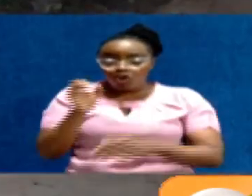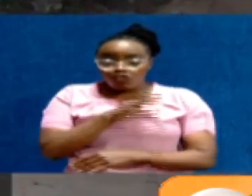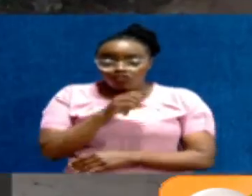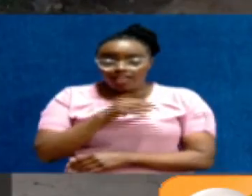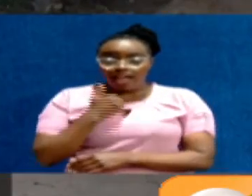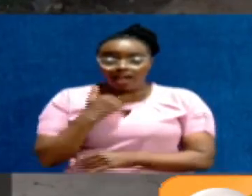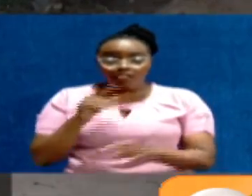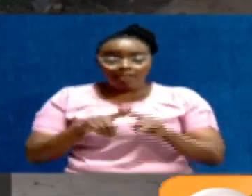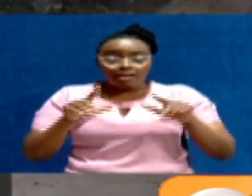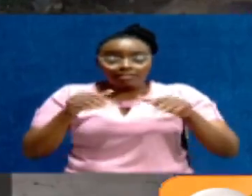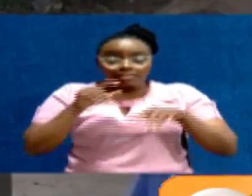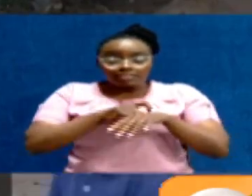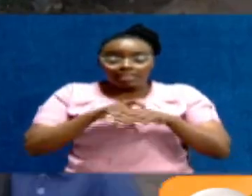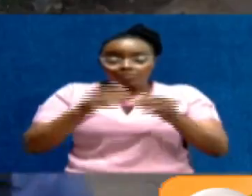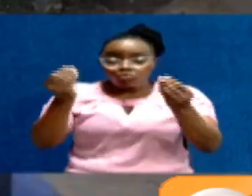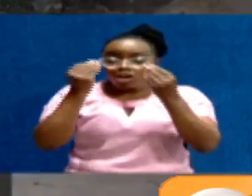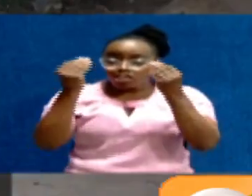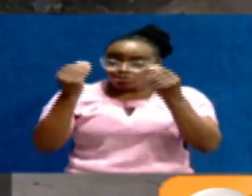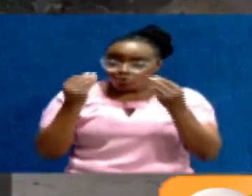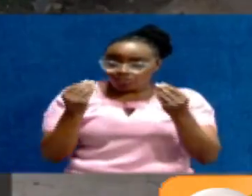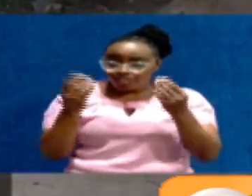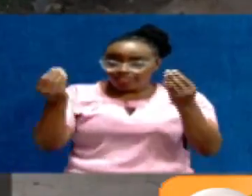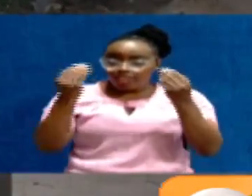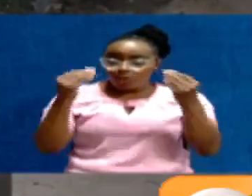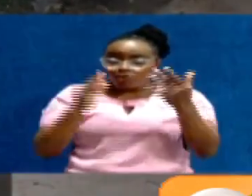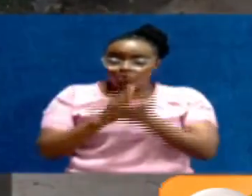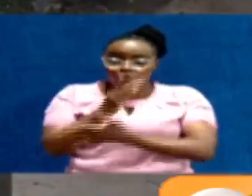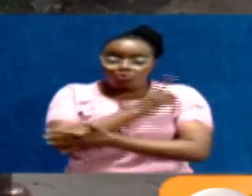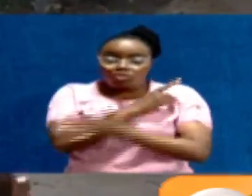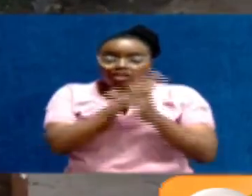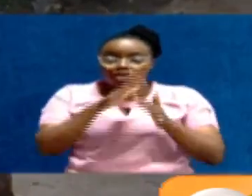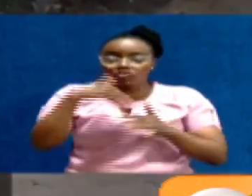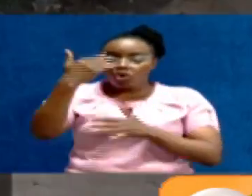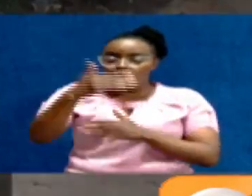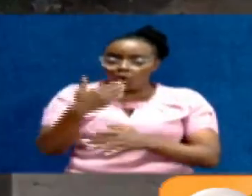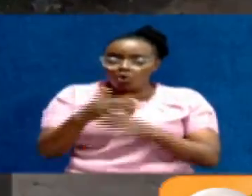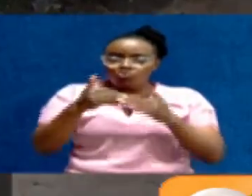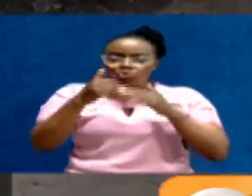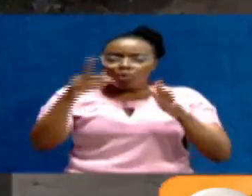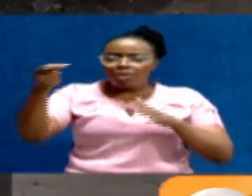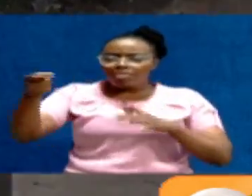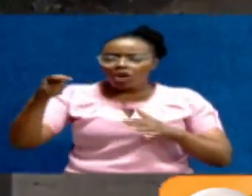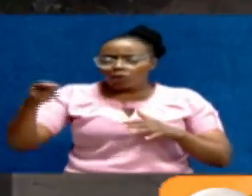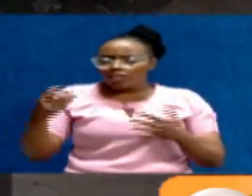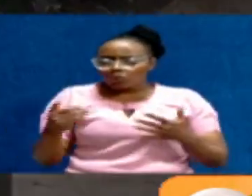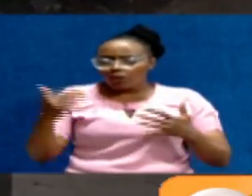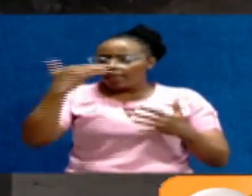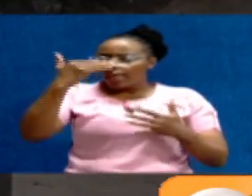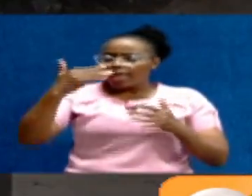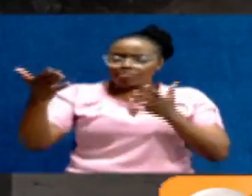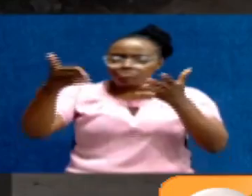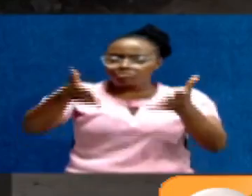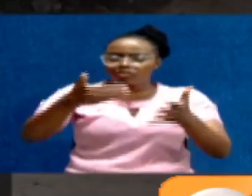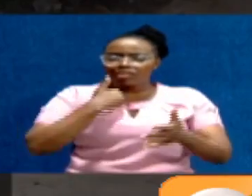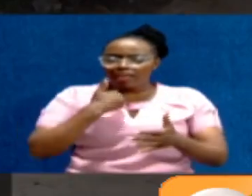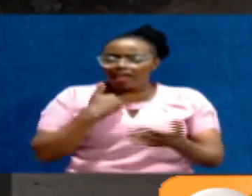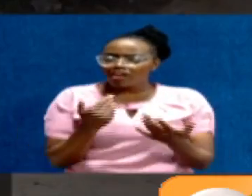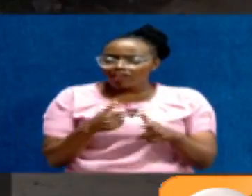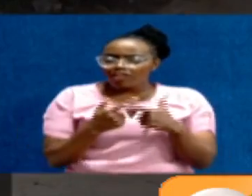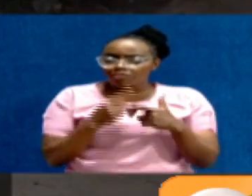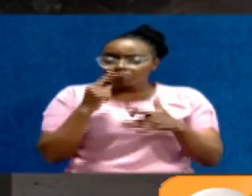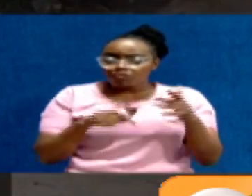tunaogopa, lakini venye tulifunzwa na daktari, tukae tukifungua madirisha, hewa inaingia,